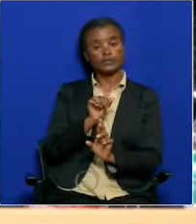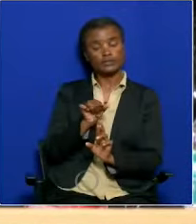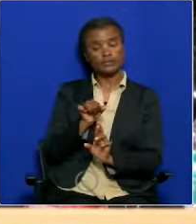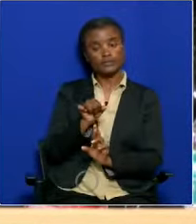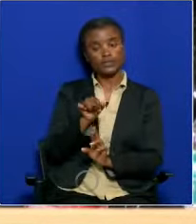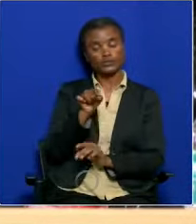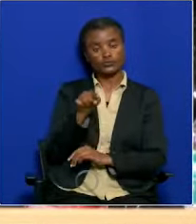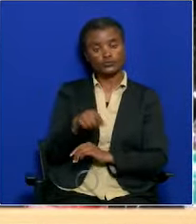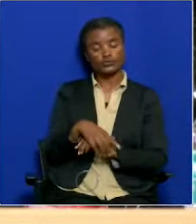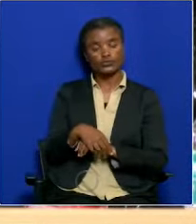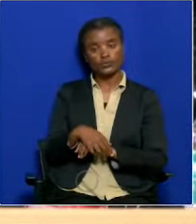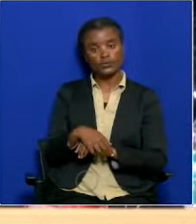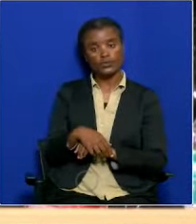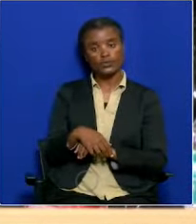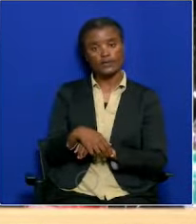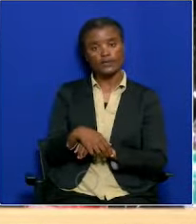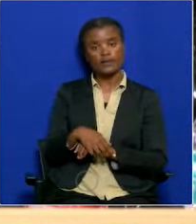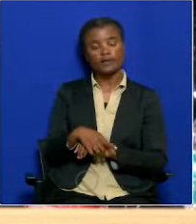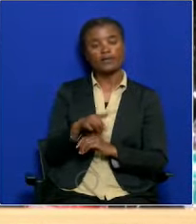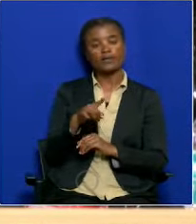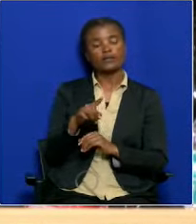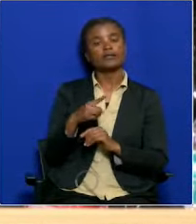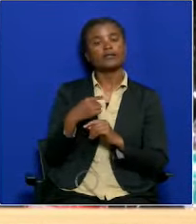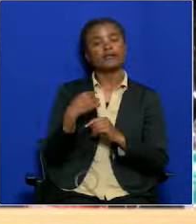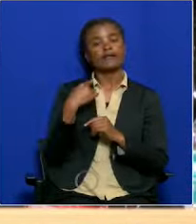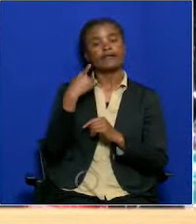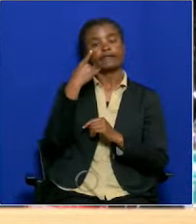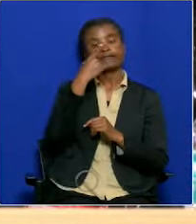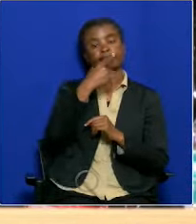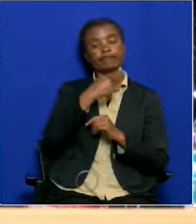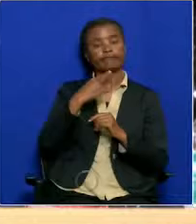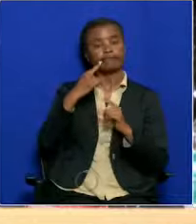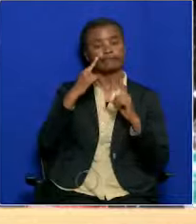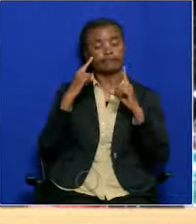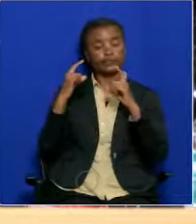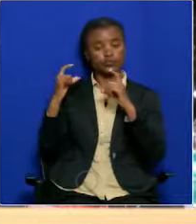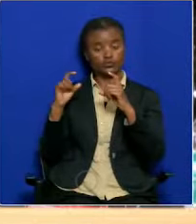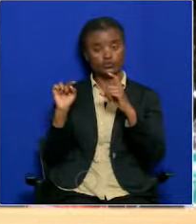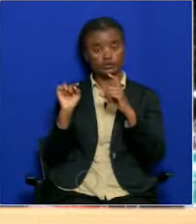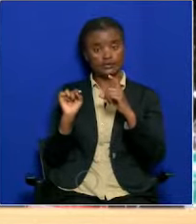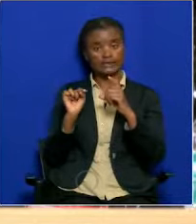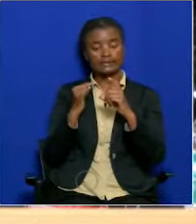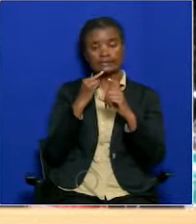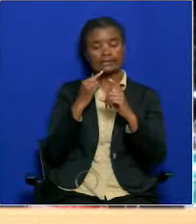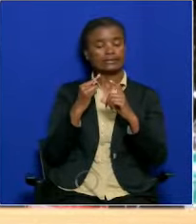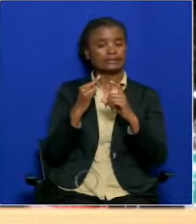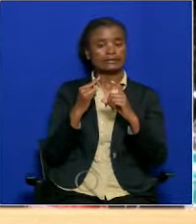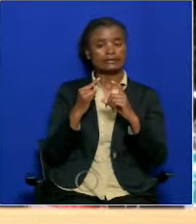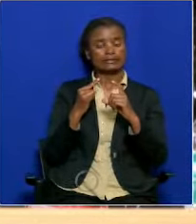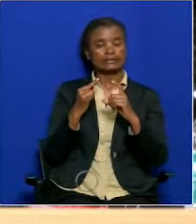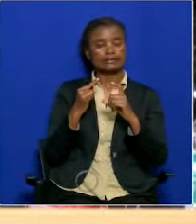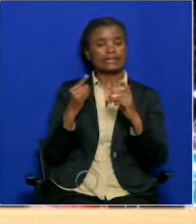with crying face emojis and says, "Ish." Do you see that? Yes.